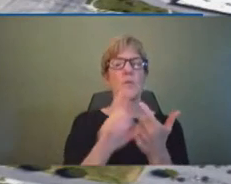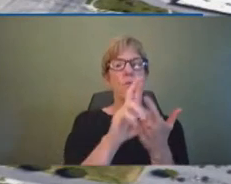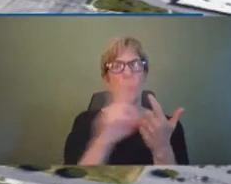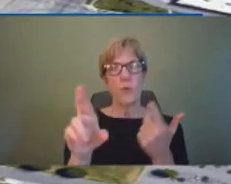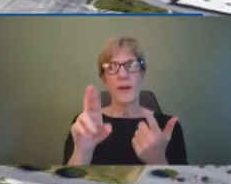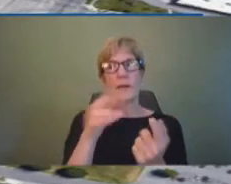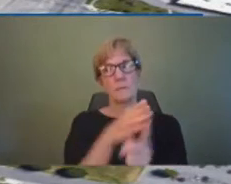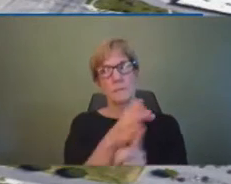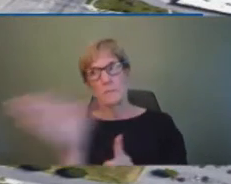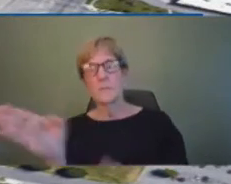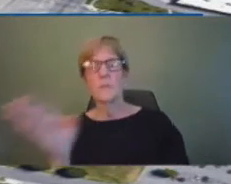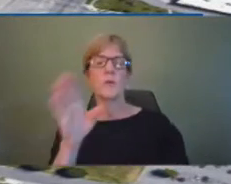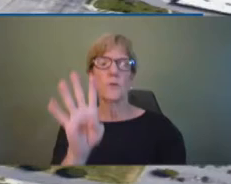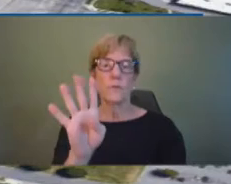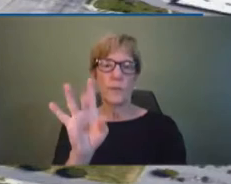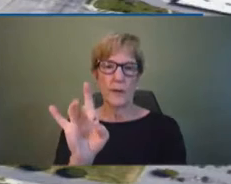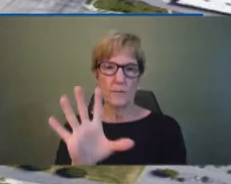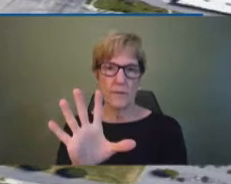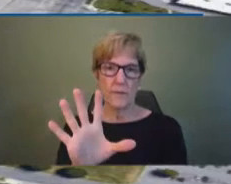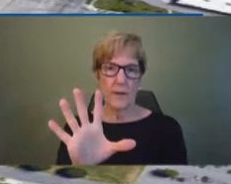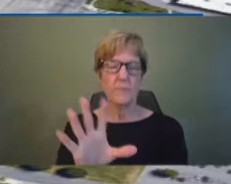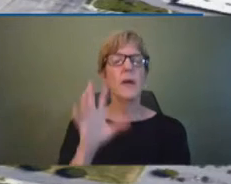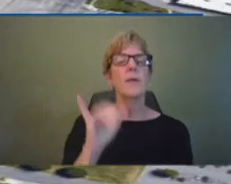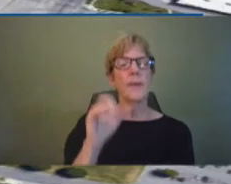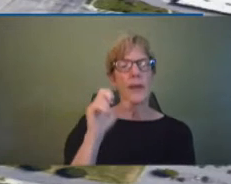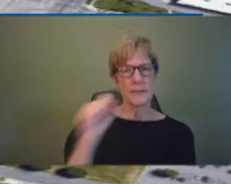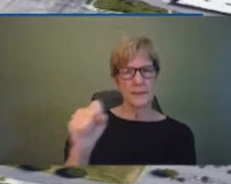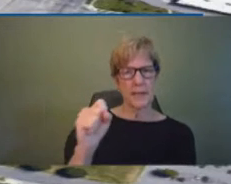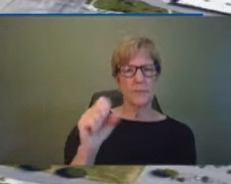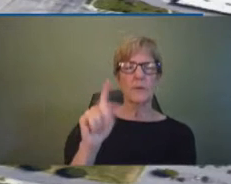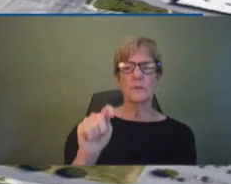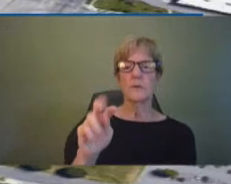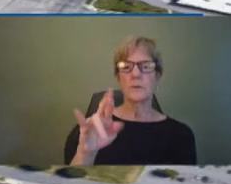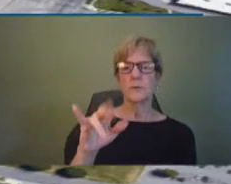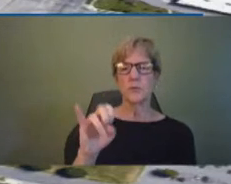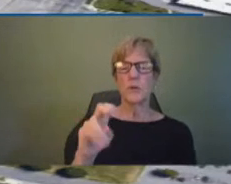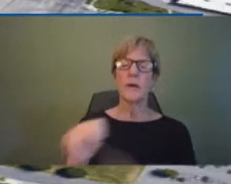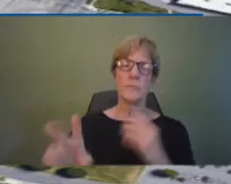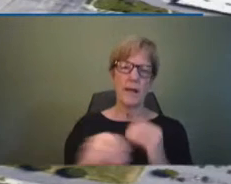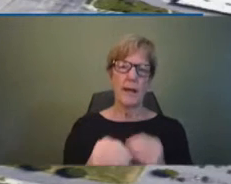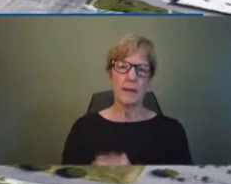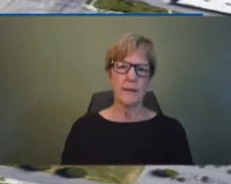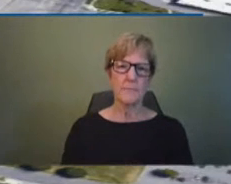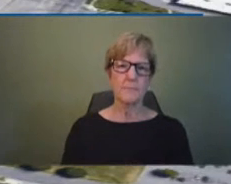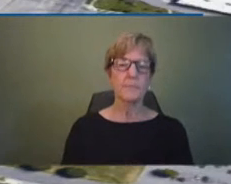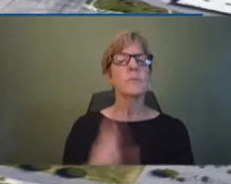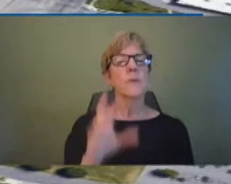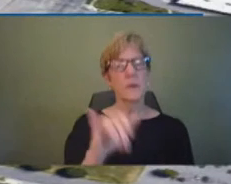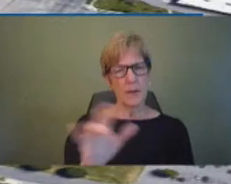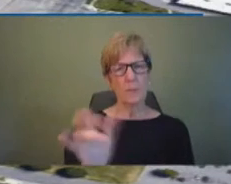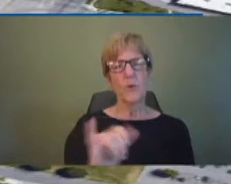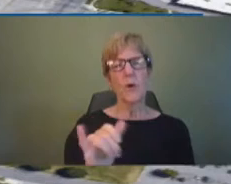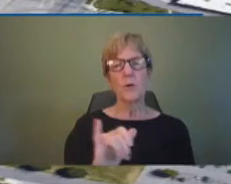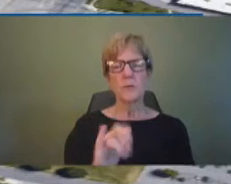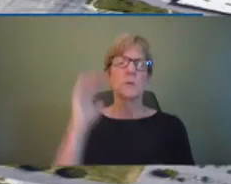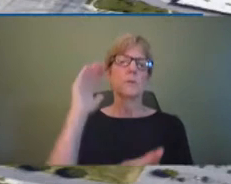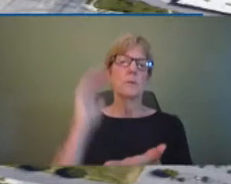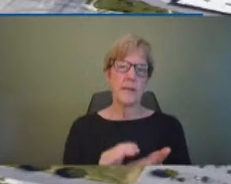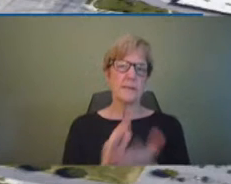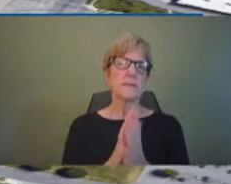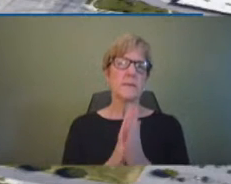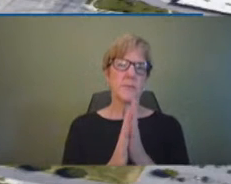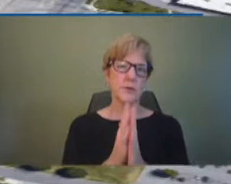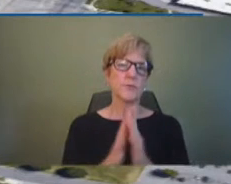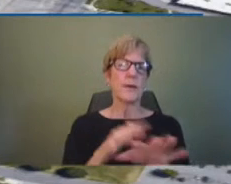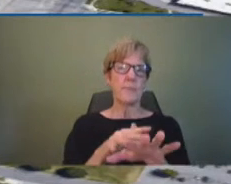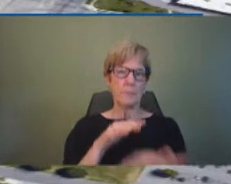uh and so that would be one on southbound Tryon that we'd be adding as well and that would also um mitigate our traffic so again I'm going to be